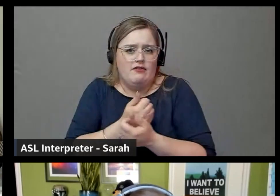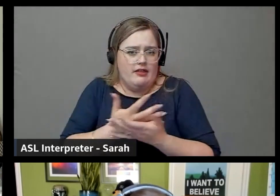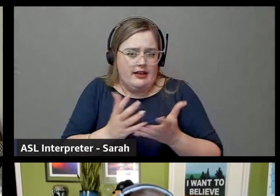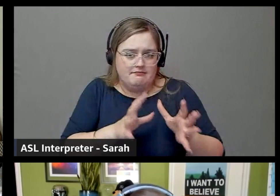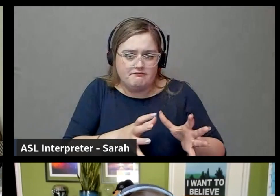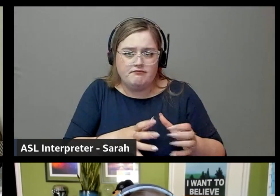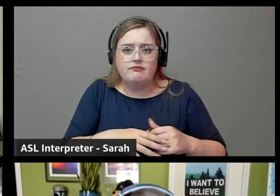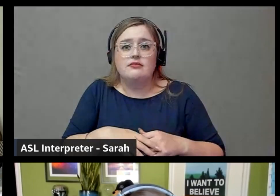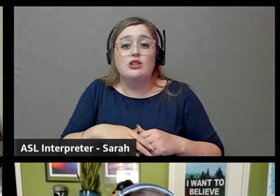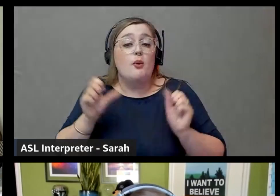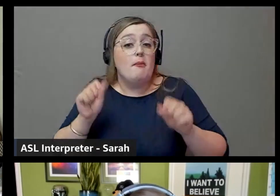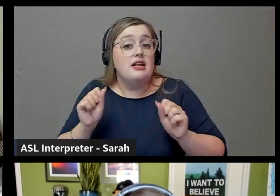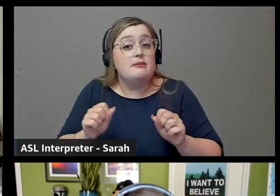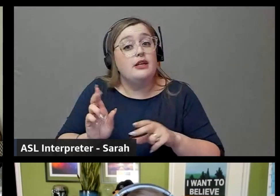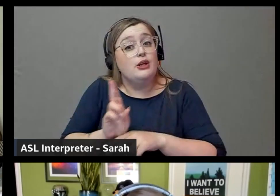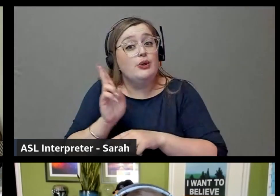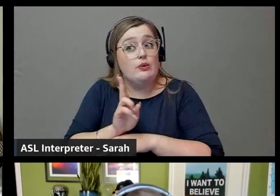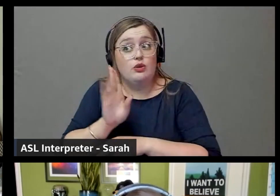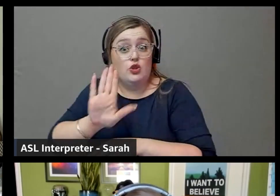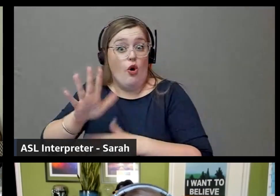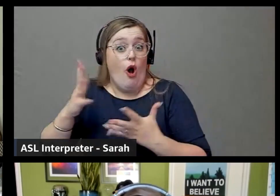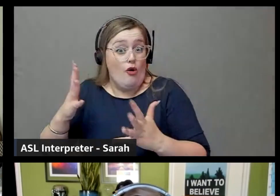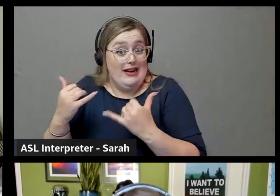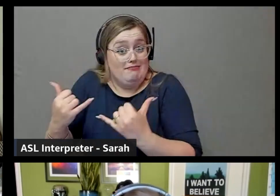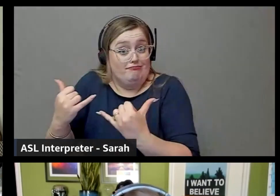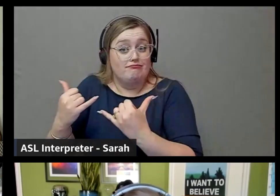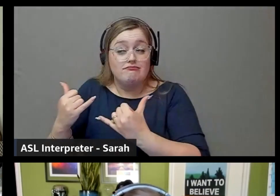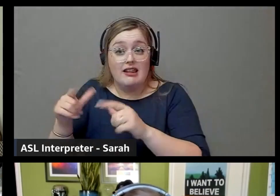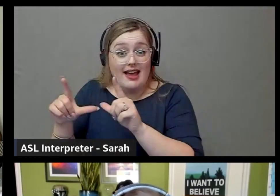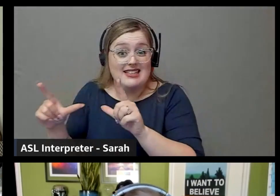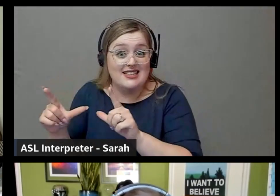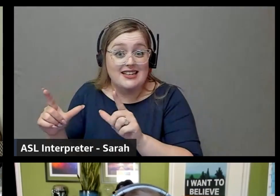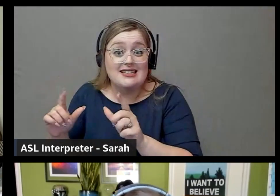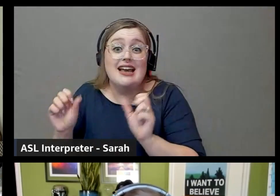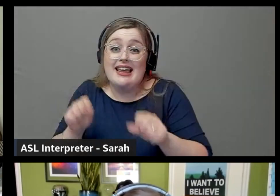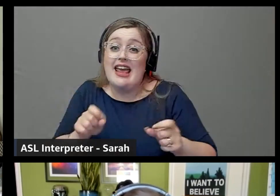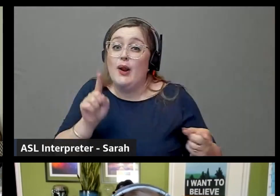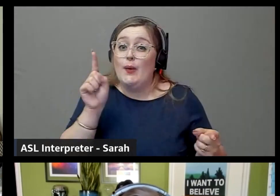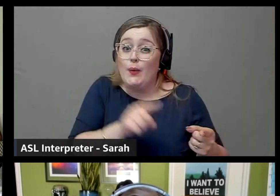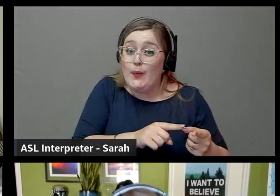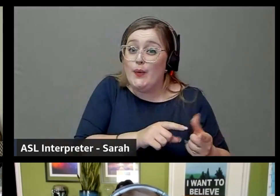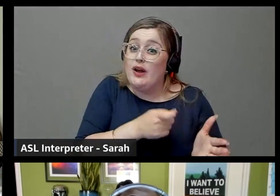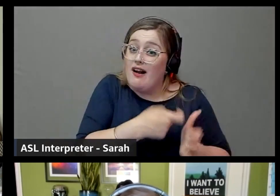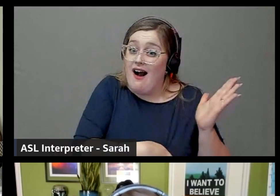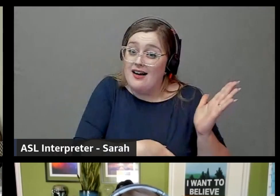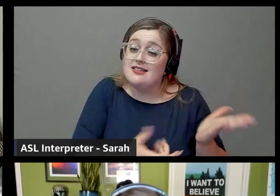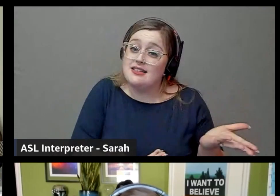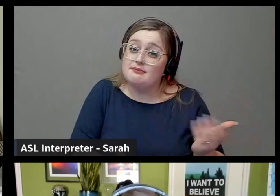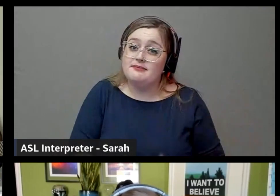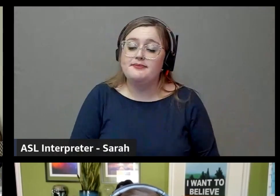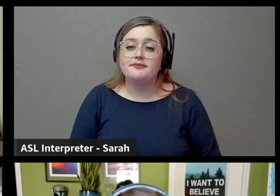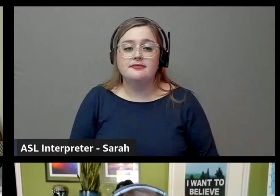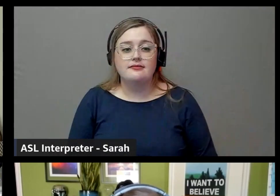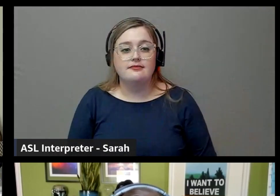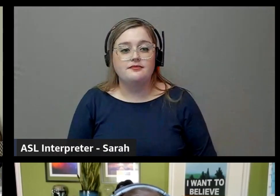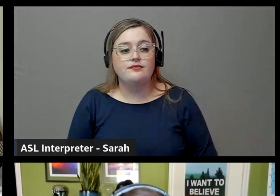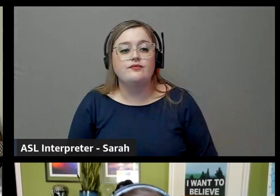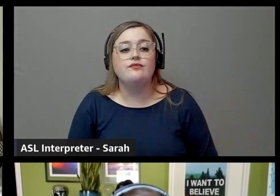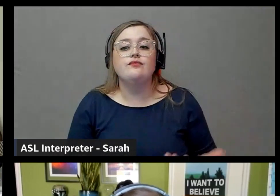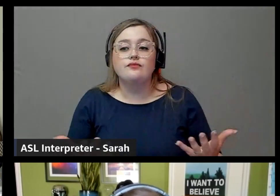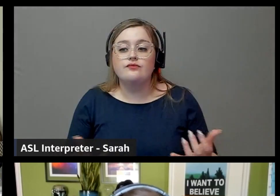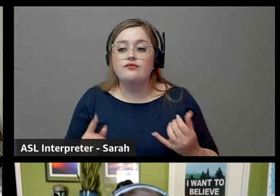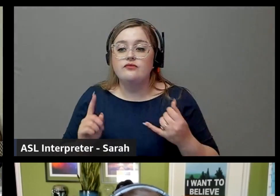or possibly leverage existing licenses that you may have can drastically lower your costs. The last one